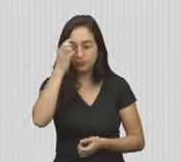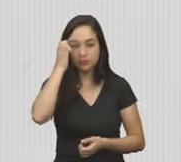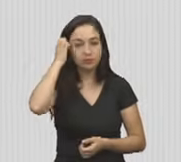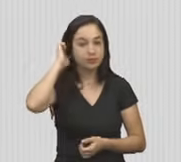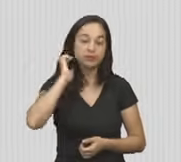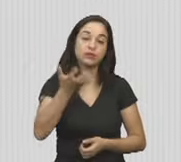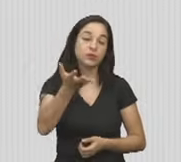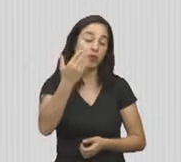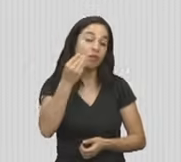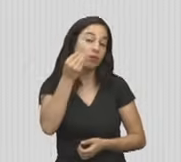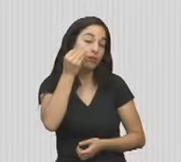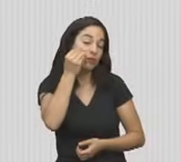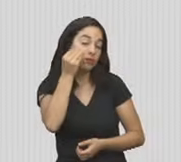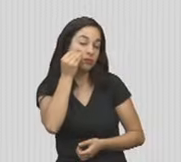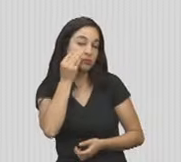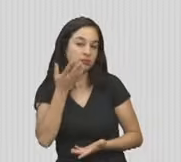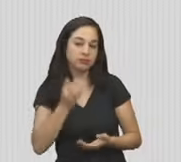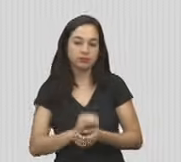Let's find out.